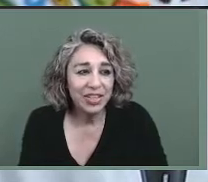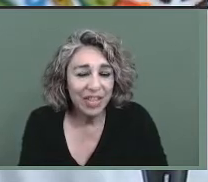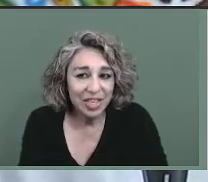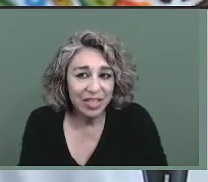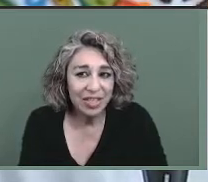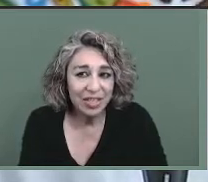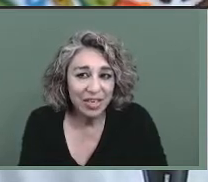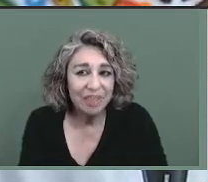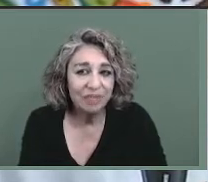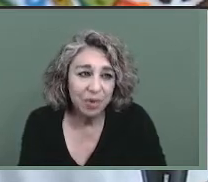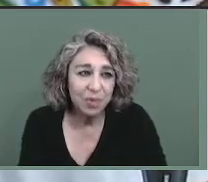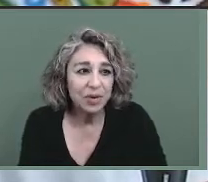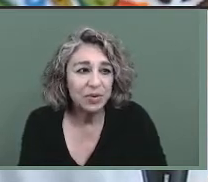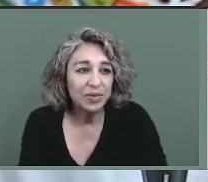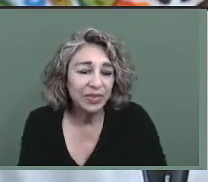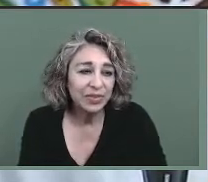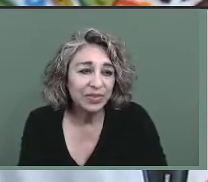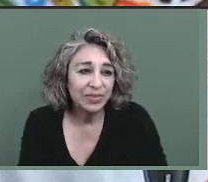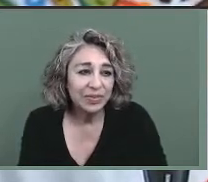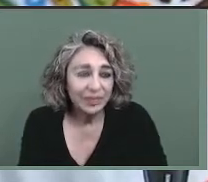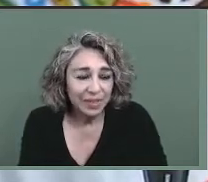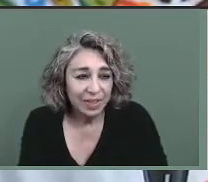advantage to inform you